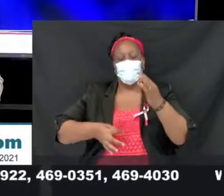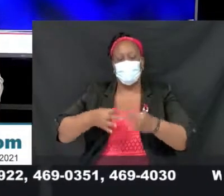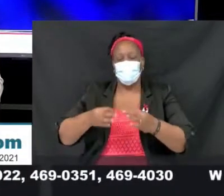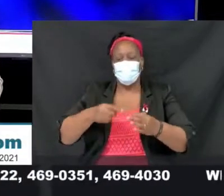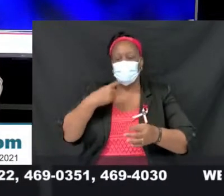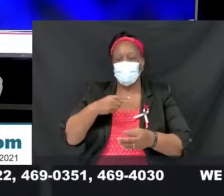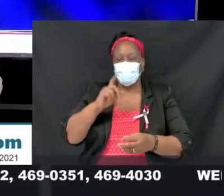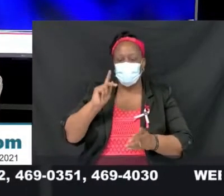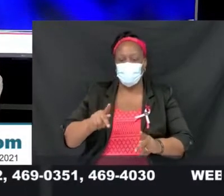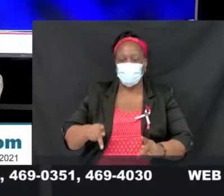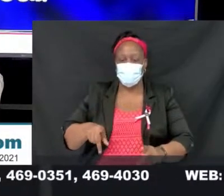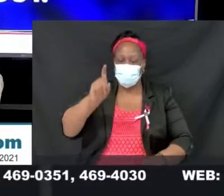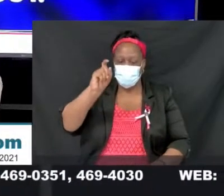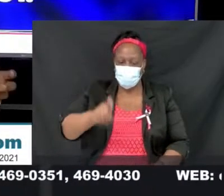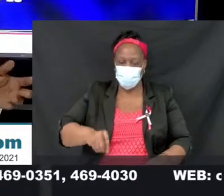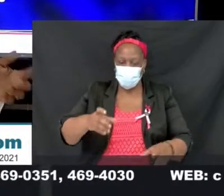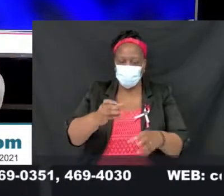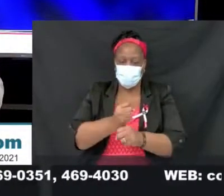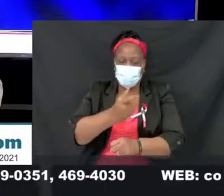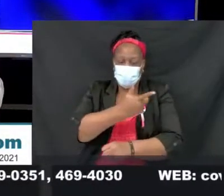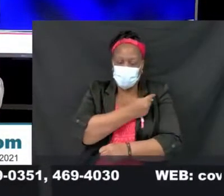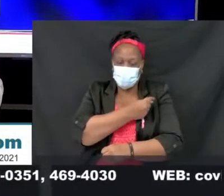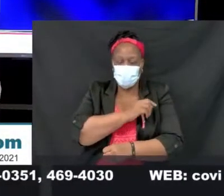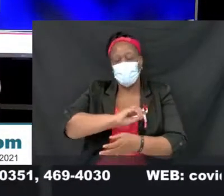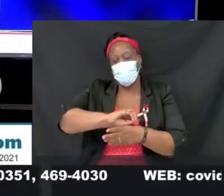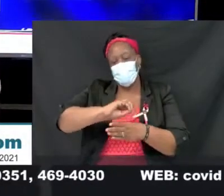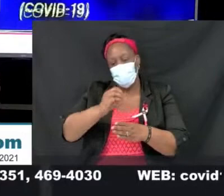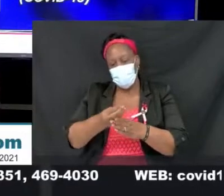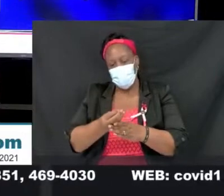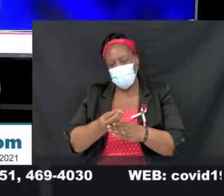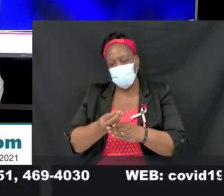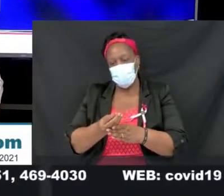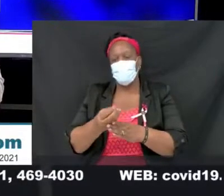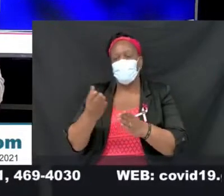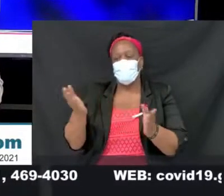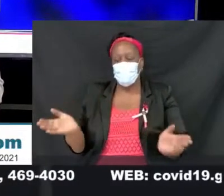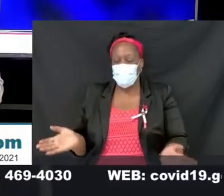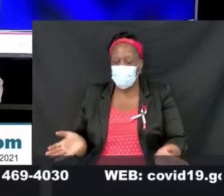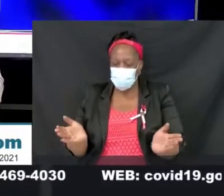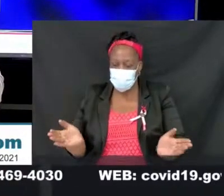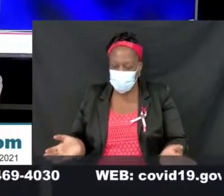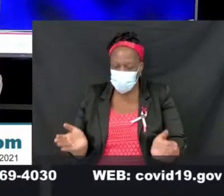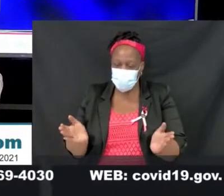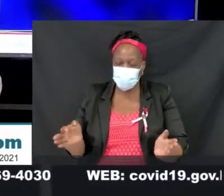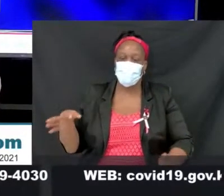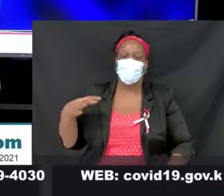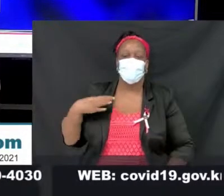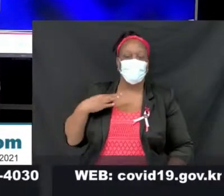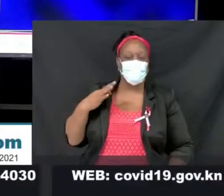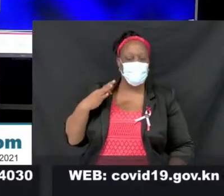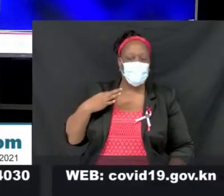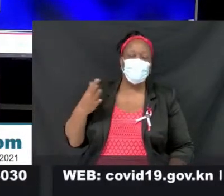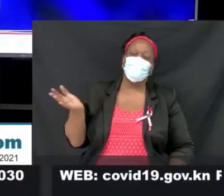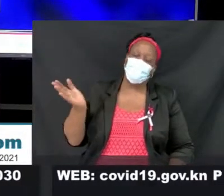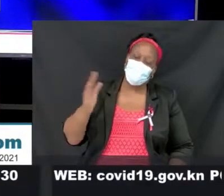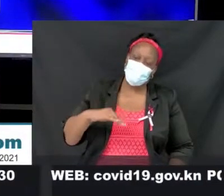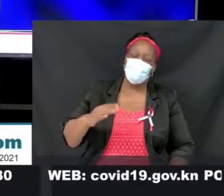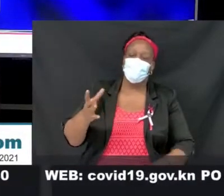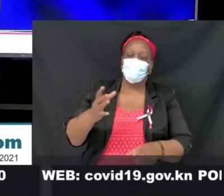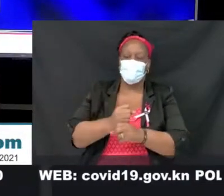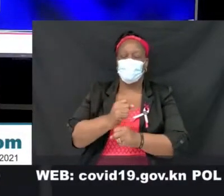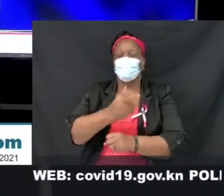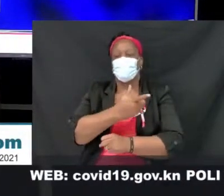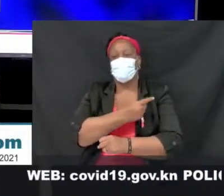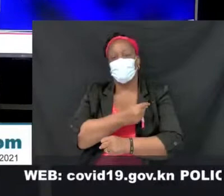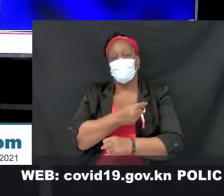forward and get vaccinated provides better benefit. And four, if the level of coercion or force is